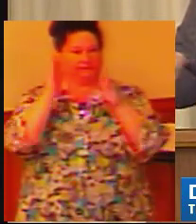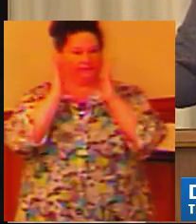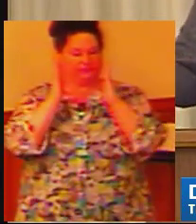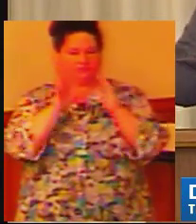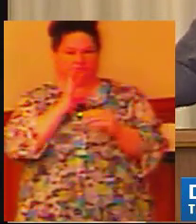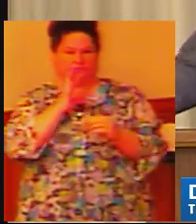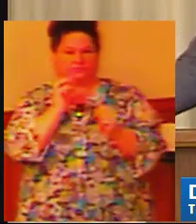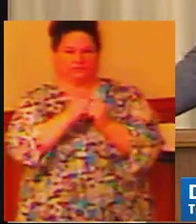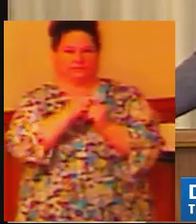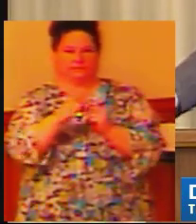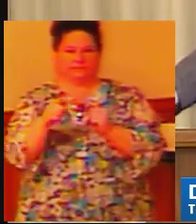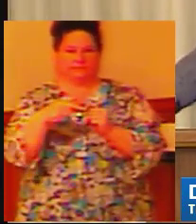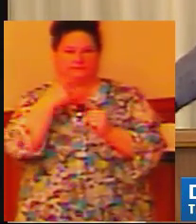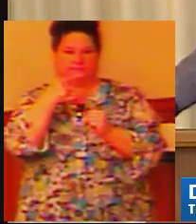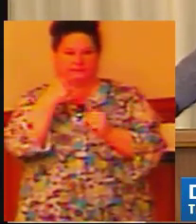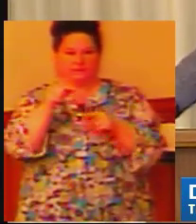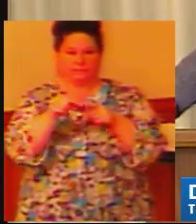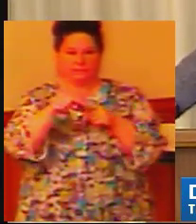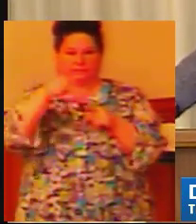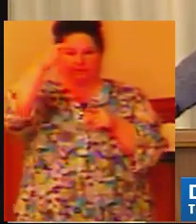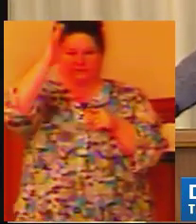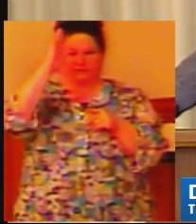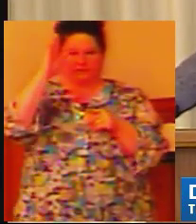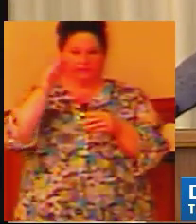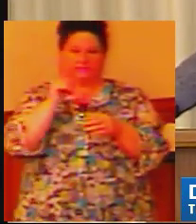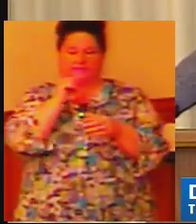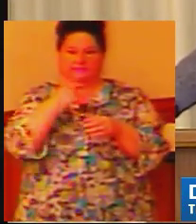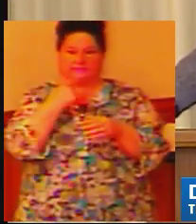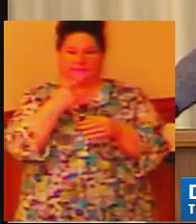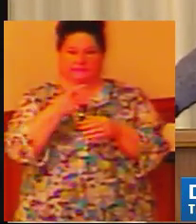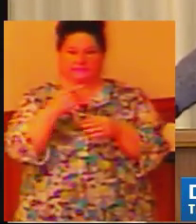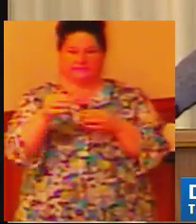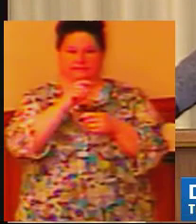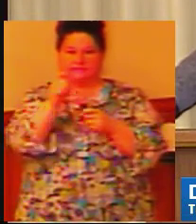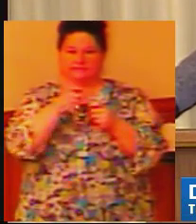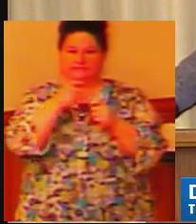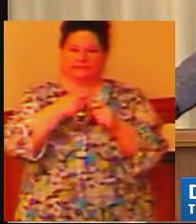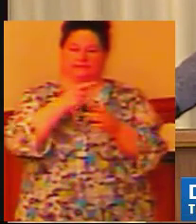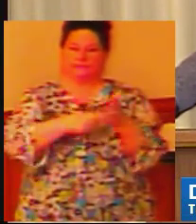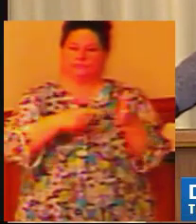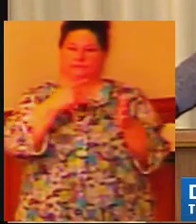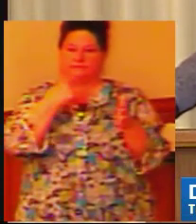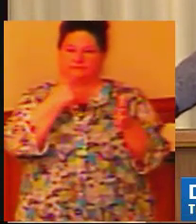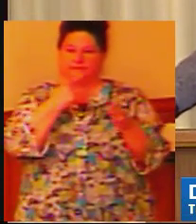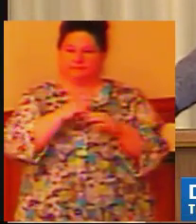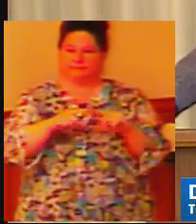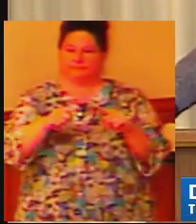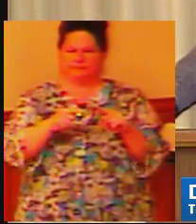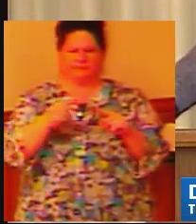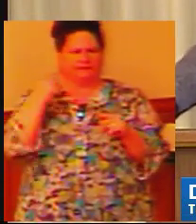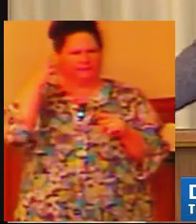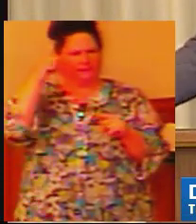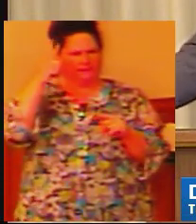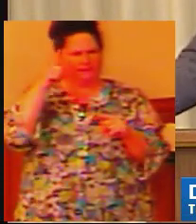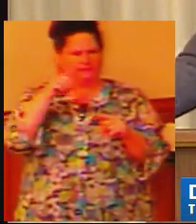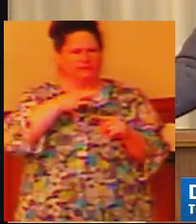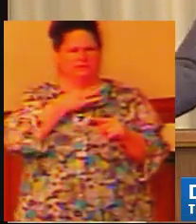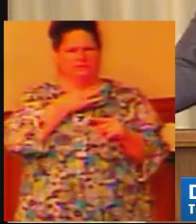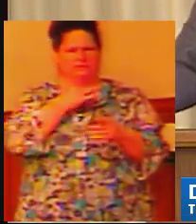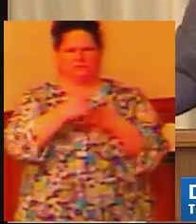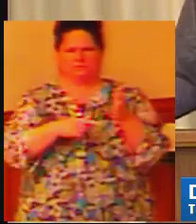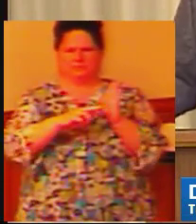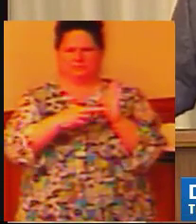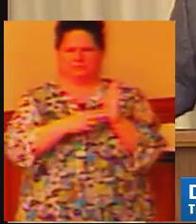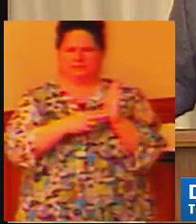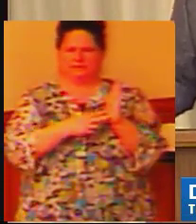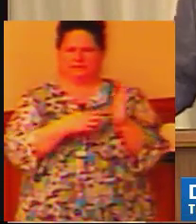them. They're speaking the words of God. Doesn't tell us exactly what they said. But they're like, what does all this mean? Wait a minute. We've come here to do something, and